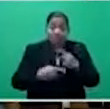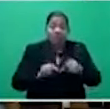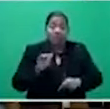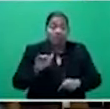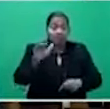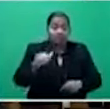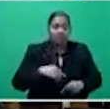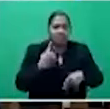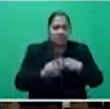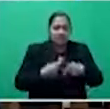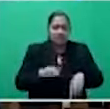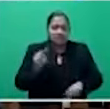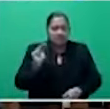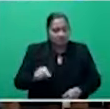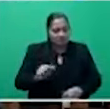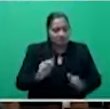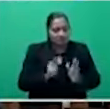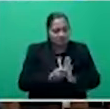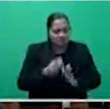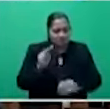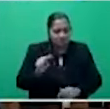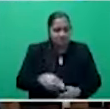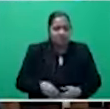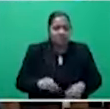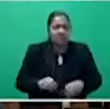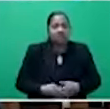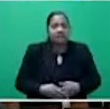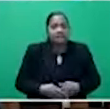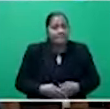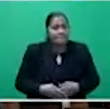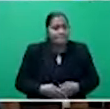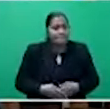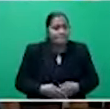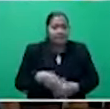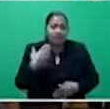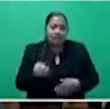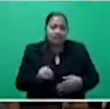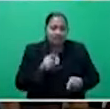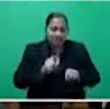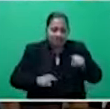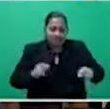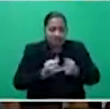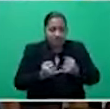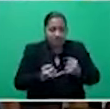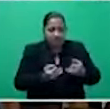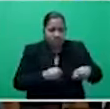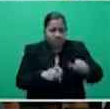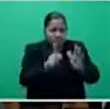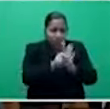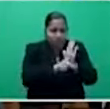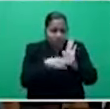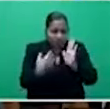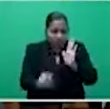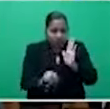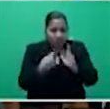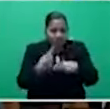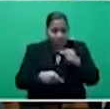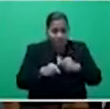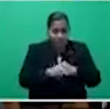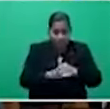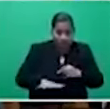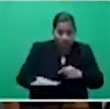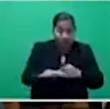It's about the immediate needs. It's also putting in place the various strategic policies that we had in regards to that. And we look forward